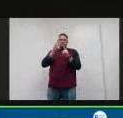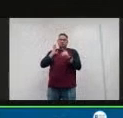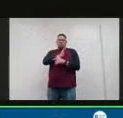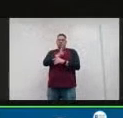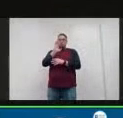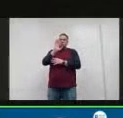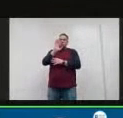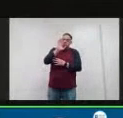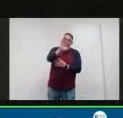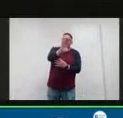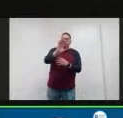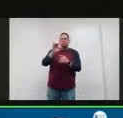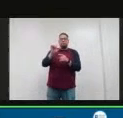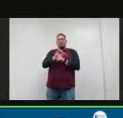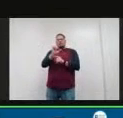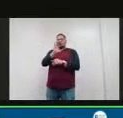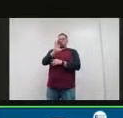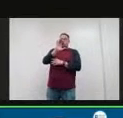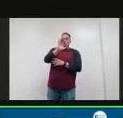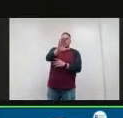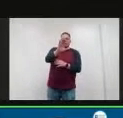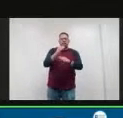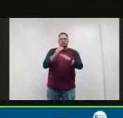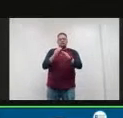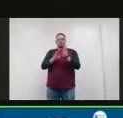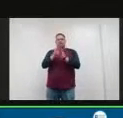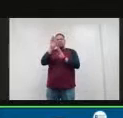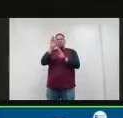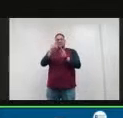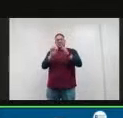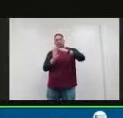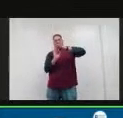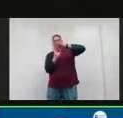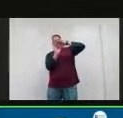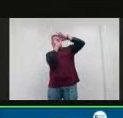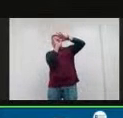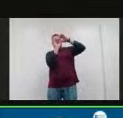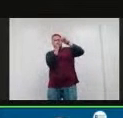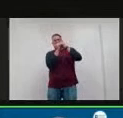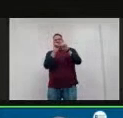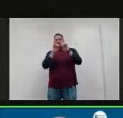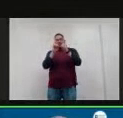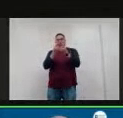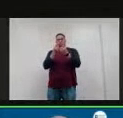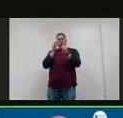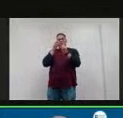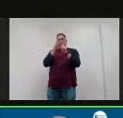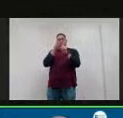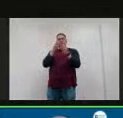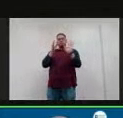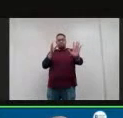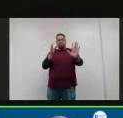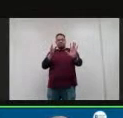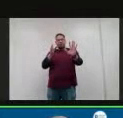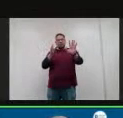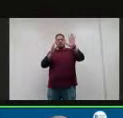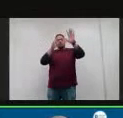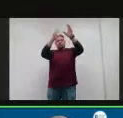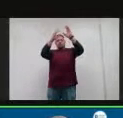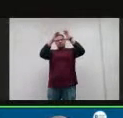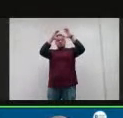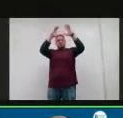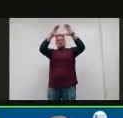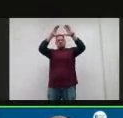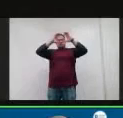and your own development, and they need to be aligned to the district goals. Similarly, you are tasked with evaluating